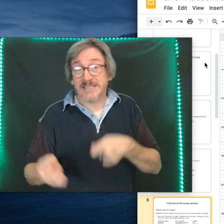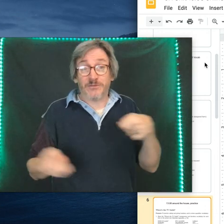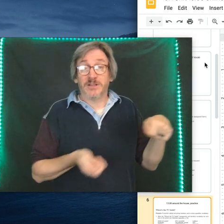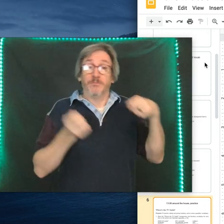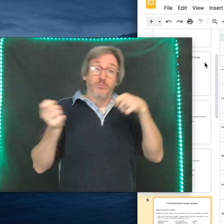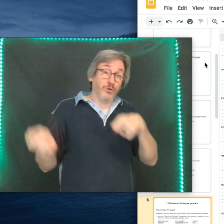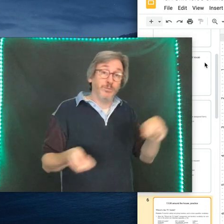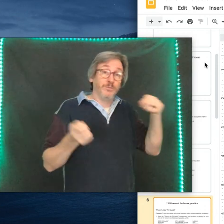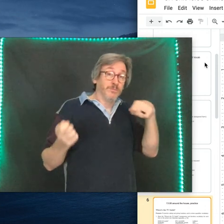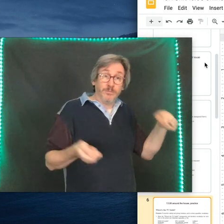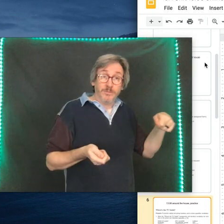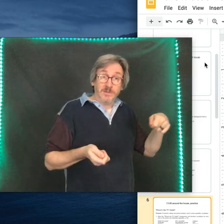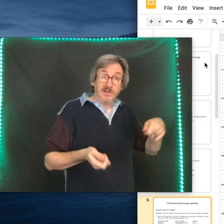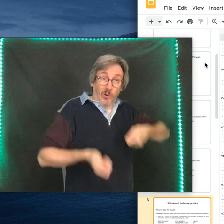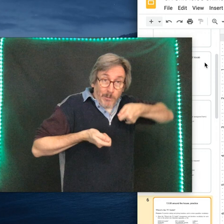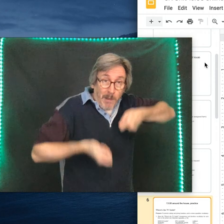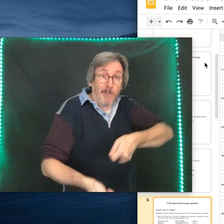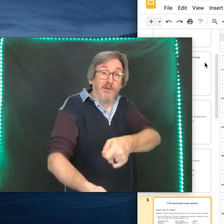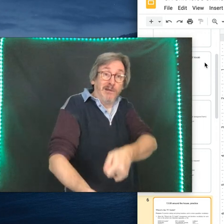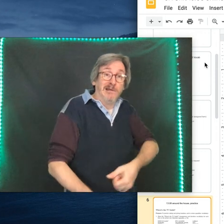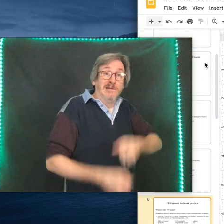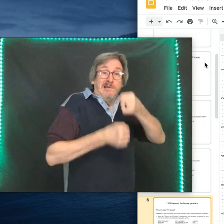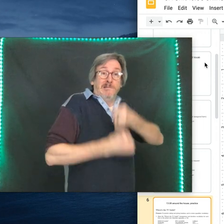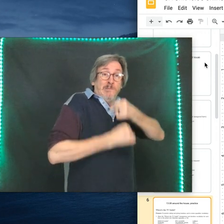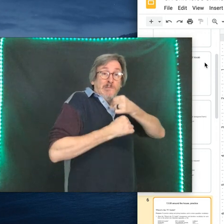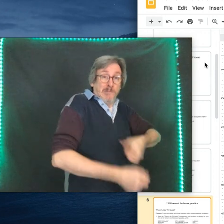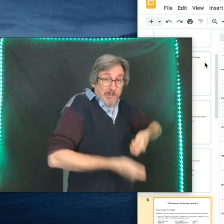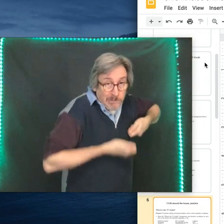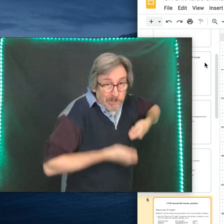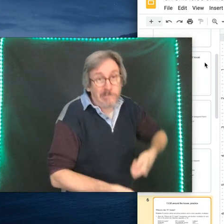Notice it's different than broom or mop